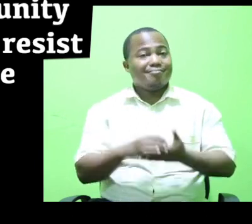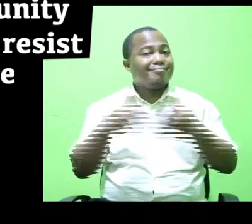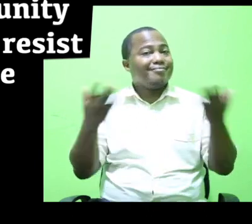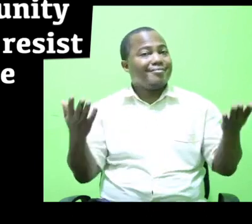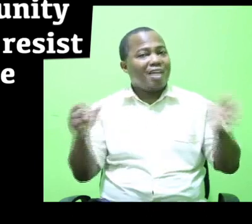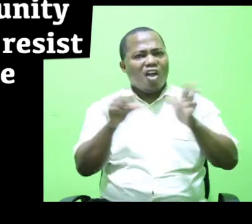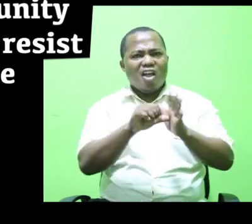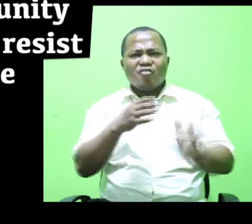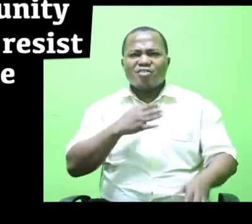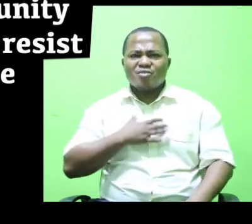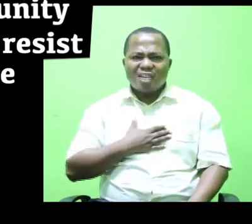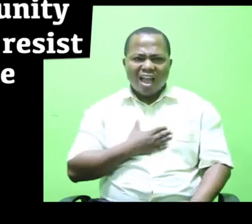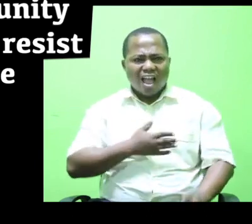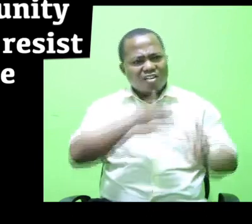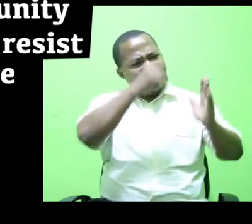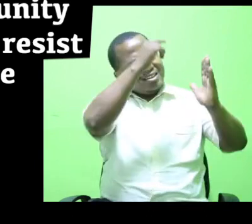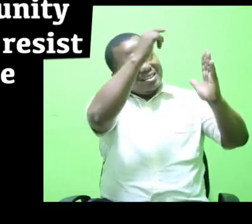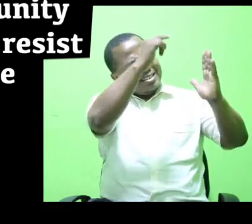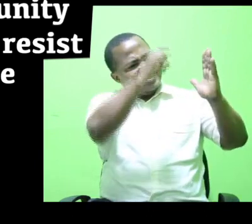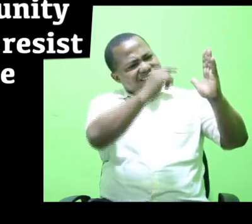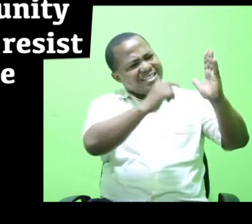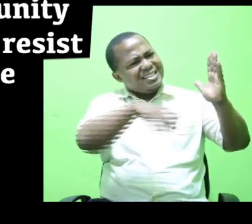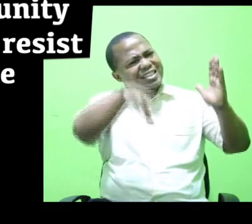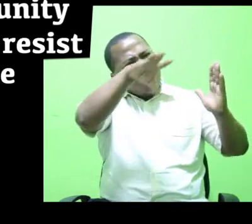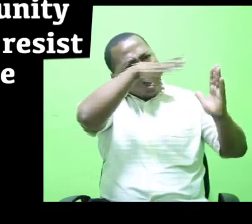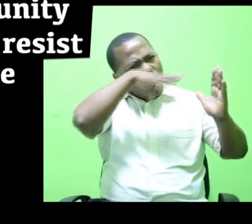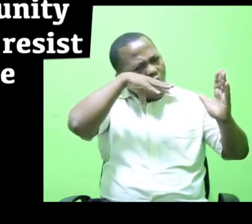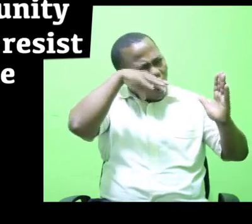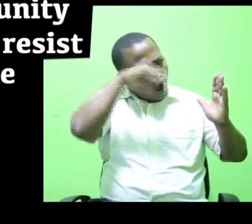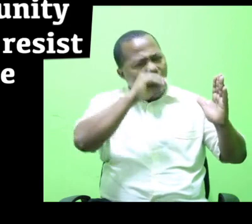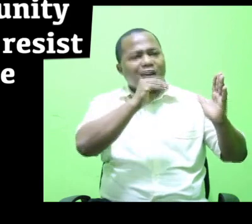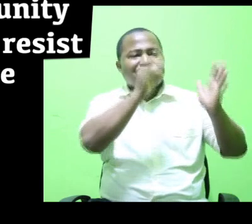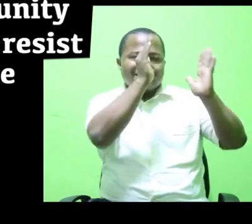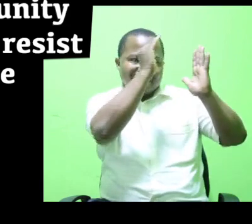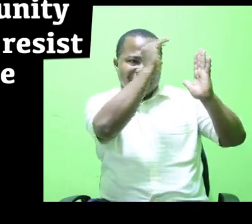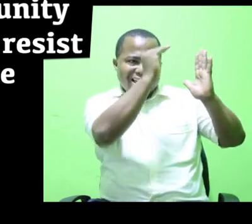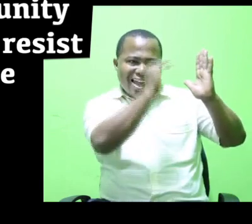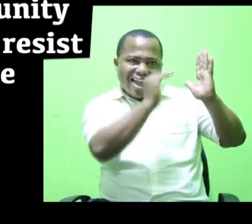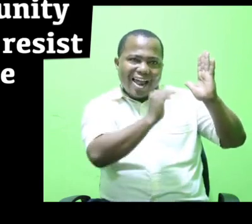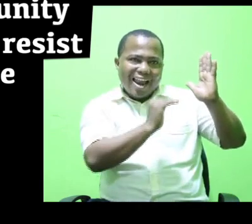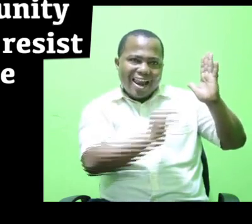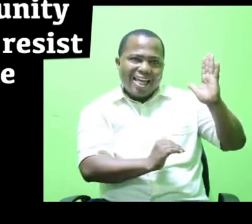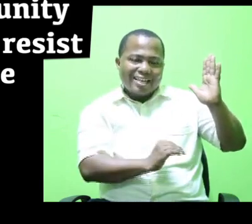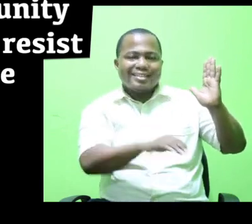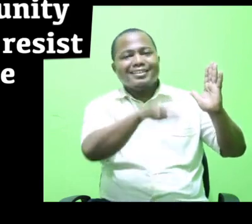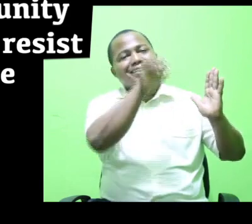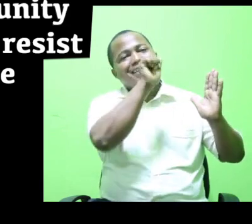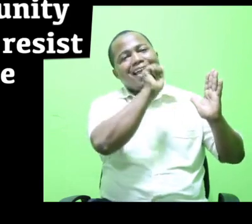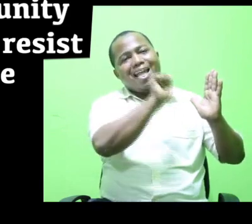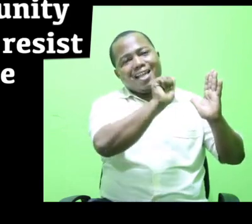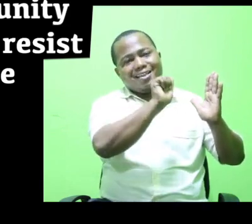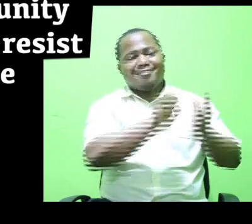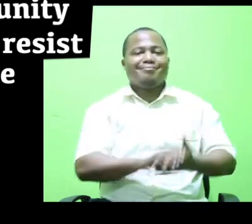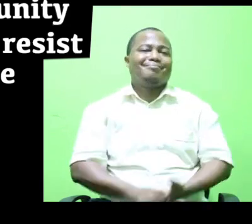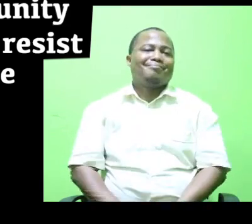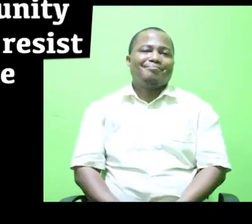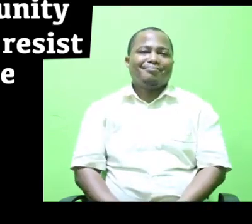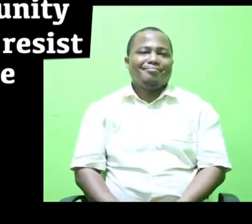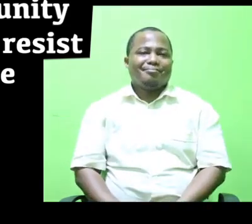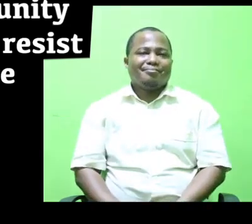My dears, these all are the items found in the list